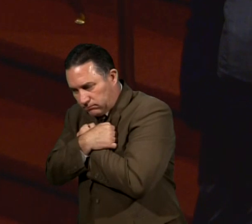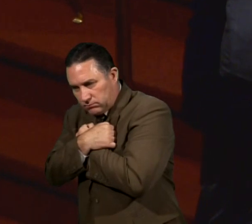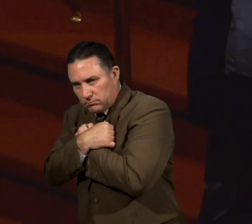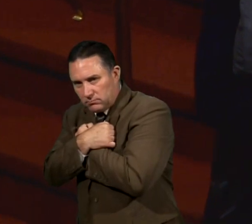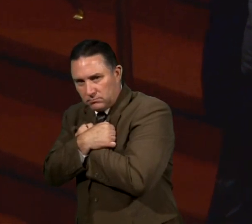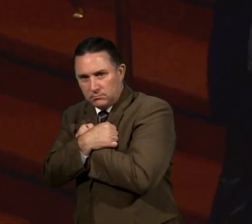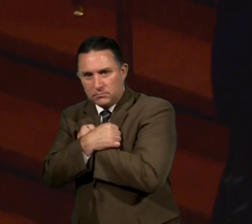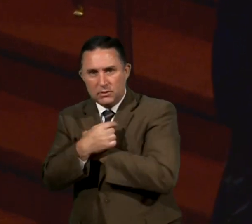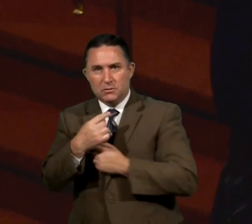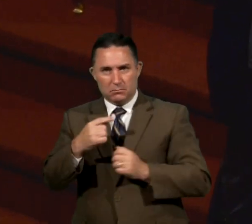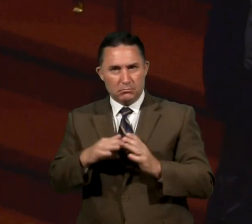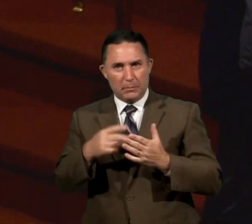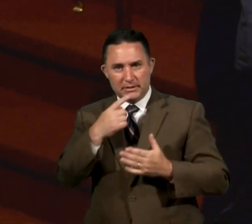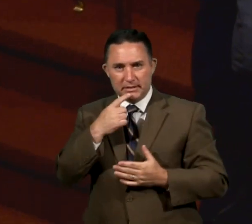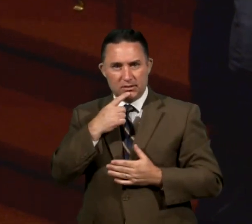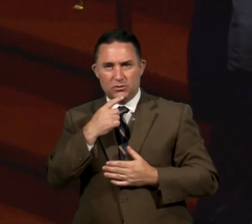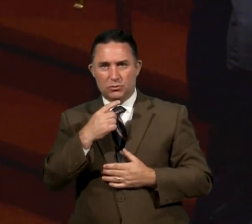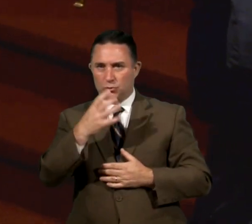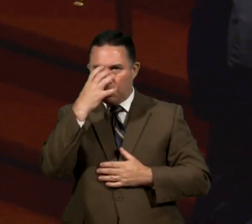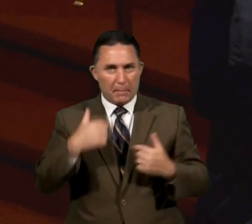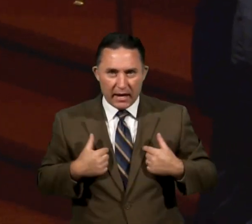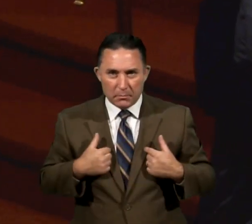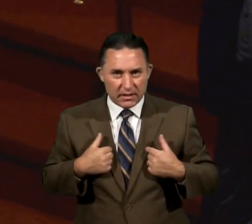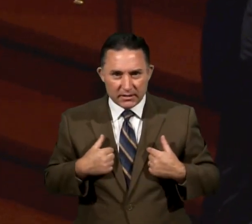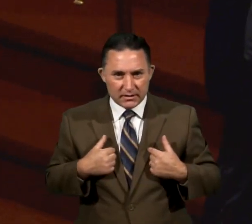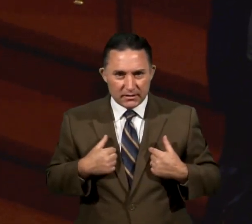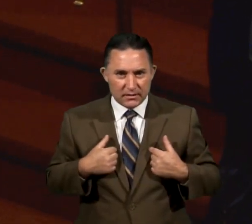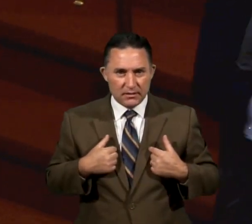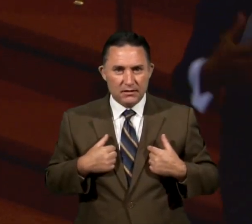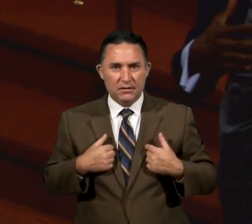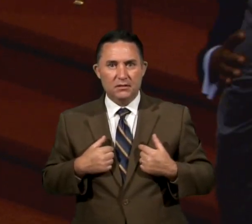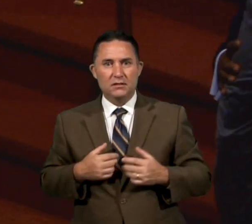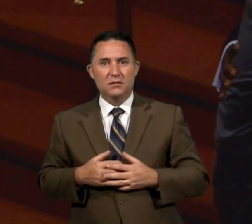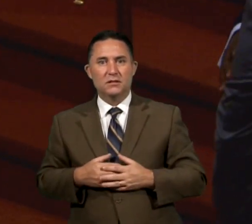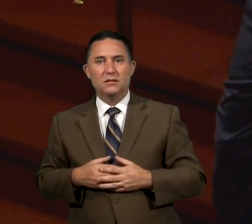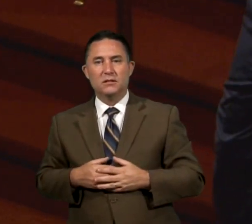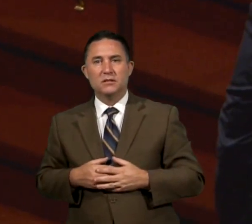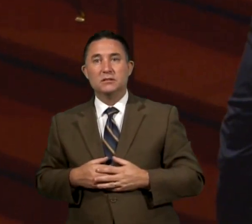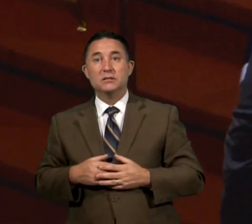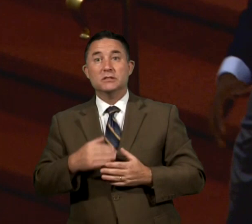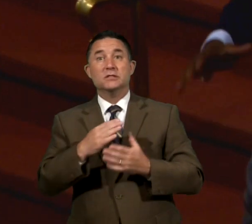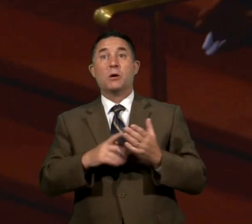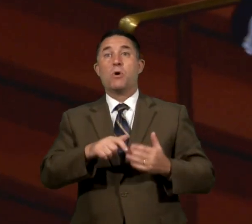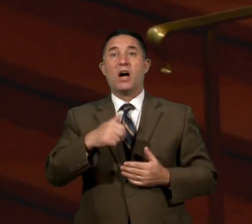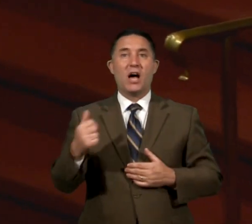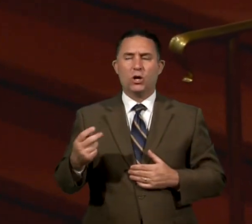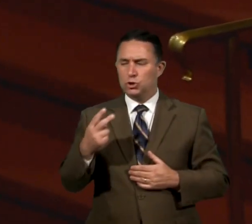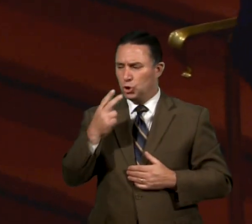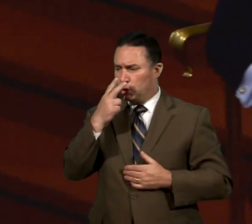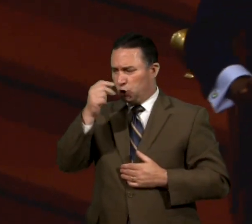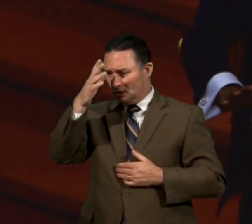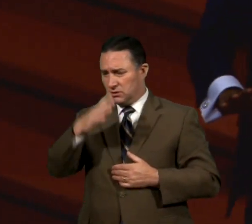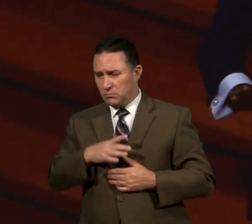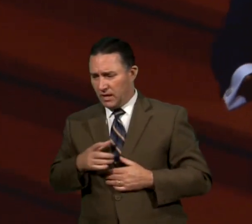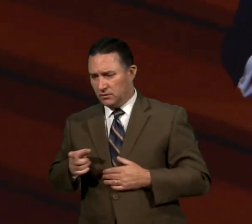It's in the Bible. Don't get mad at me. Come on. Somebody else looked at the man, and